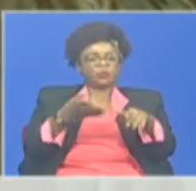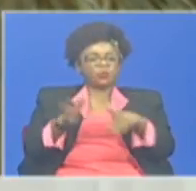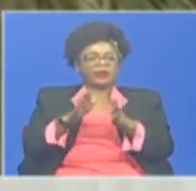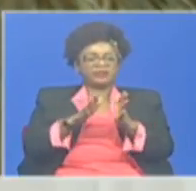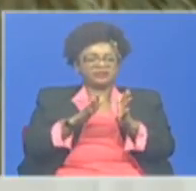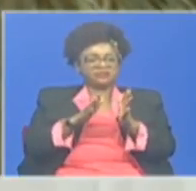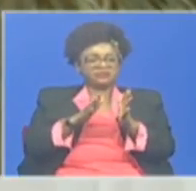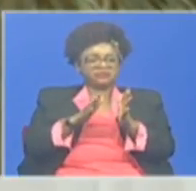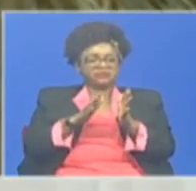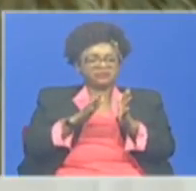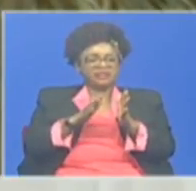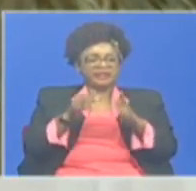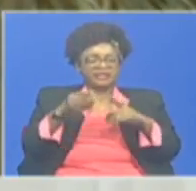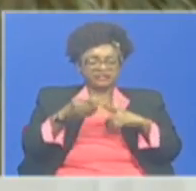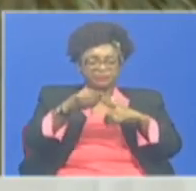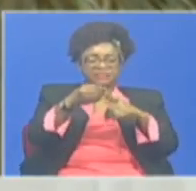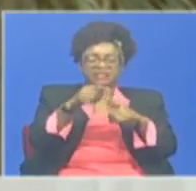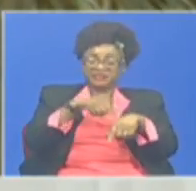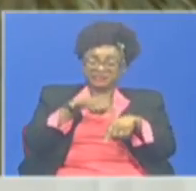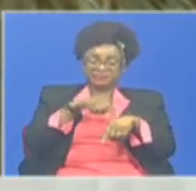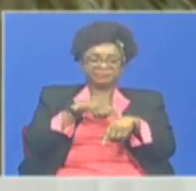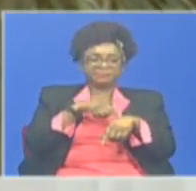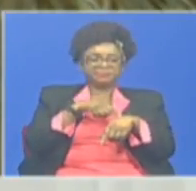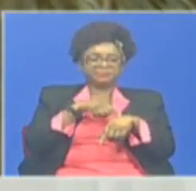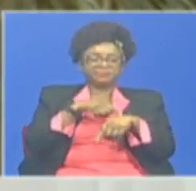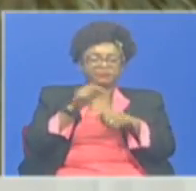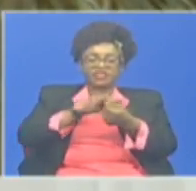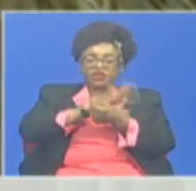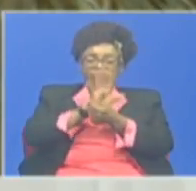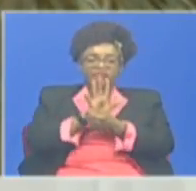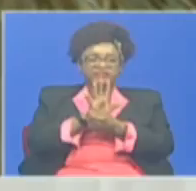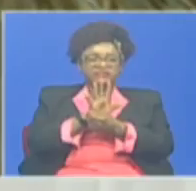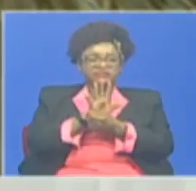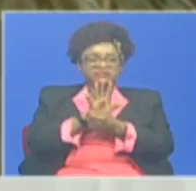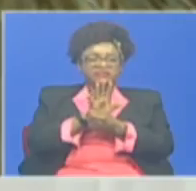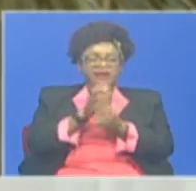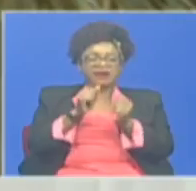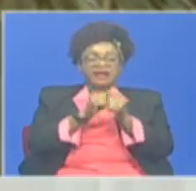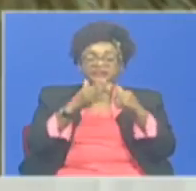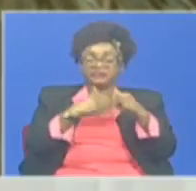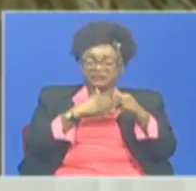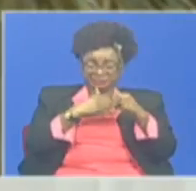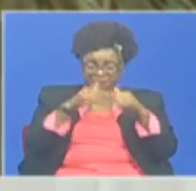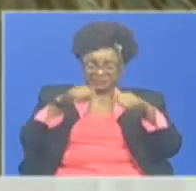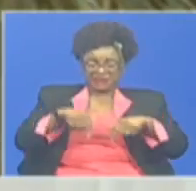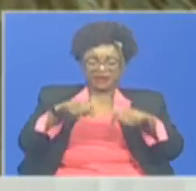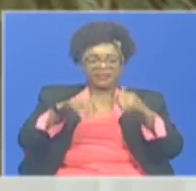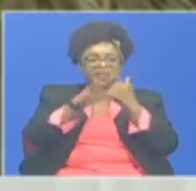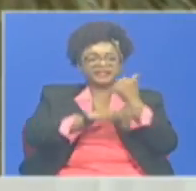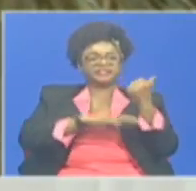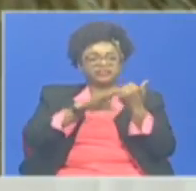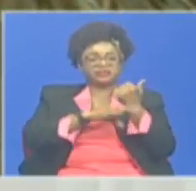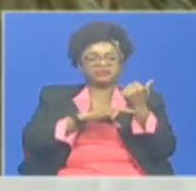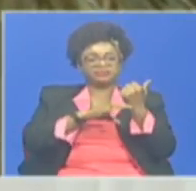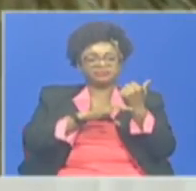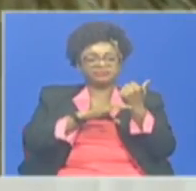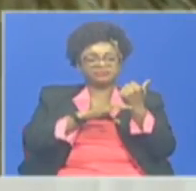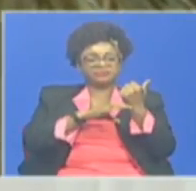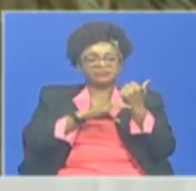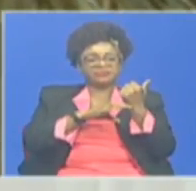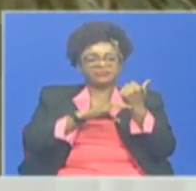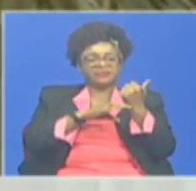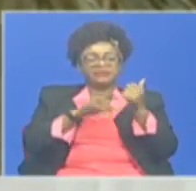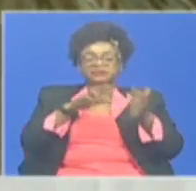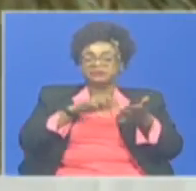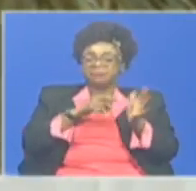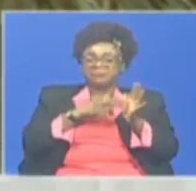norm, especially when it comes to the COVID-19 here in the country. And this means